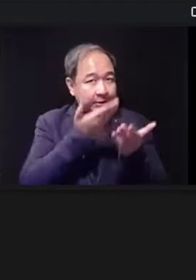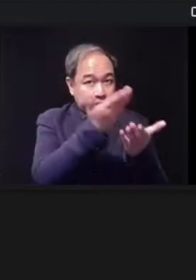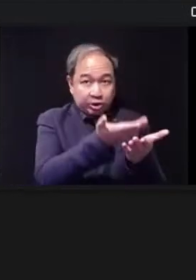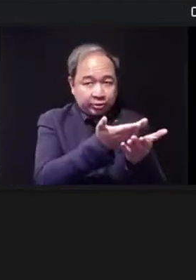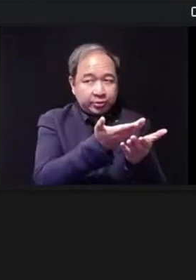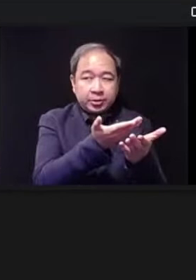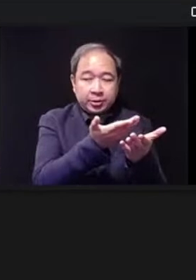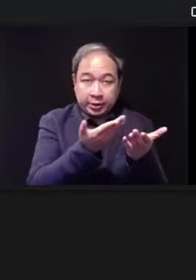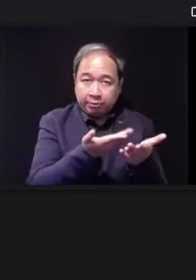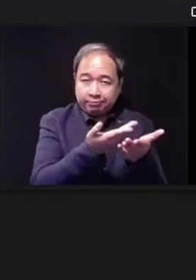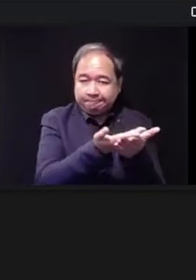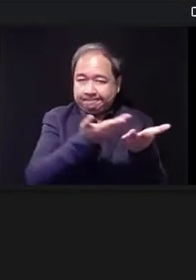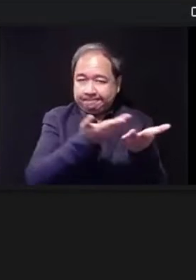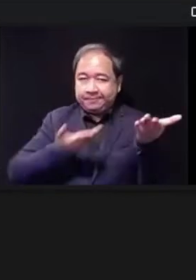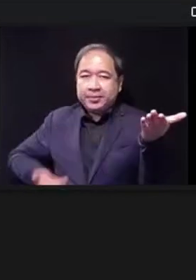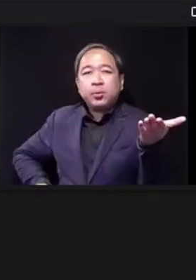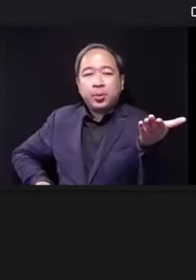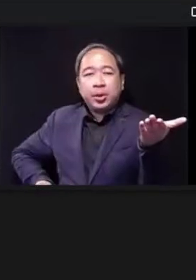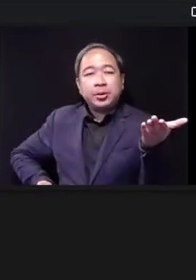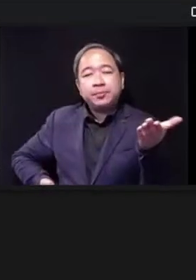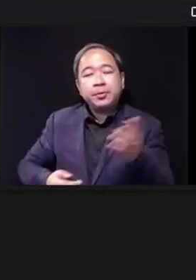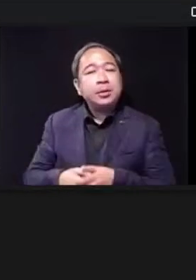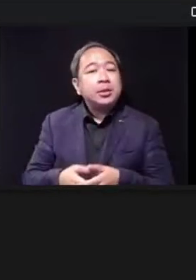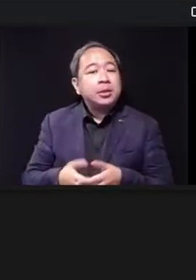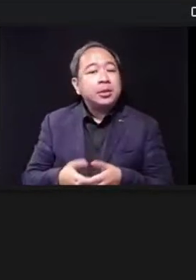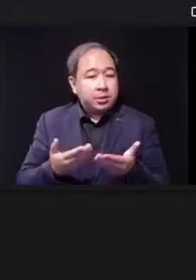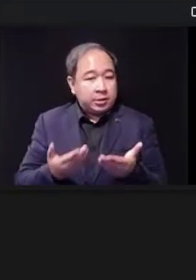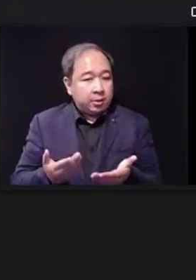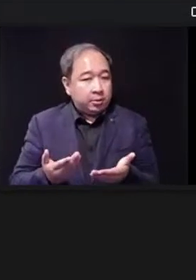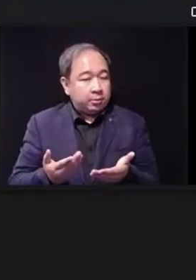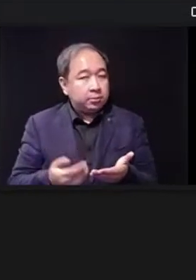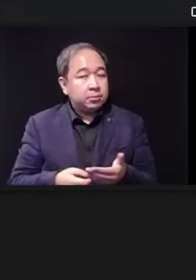withdrawn, and we have before us